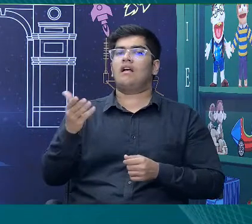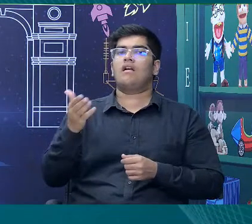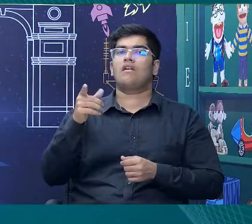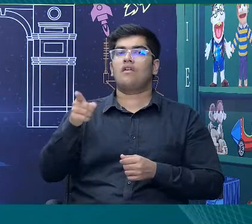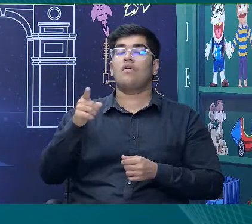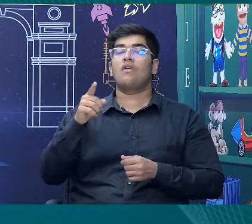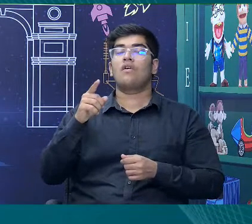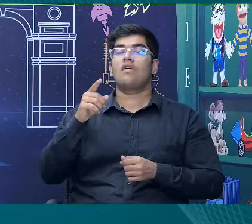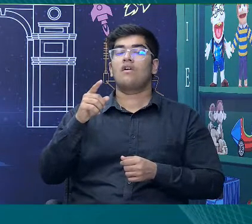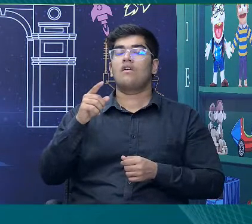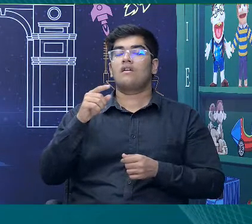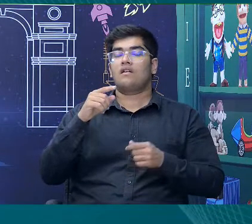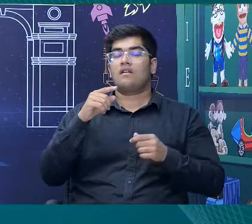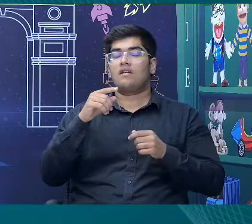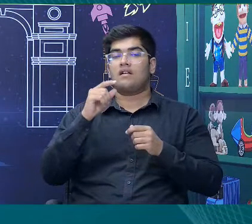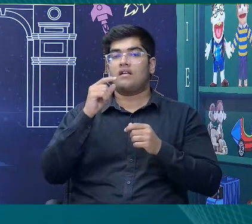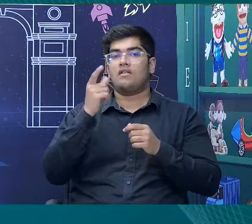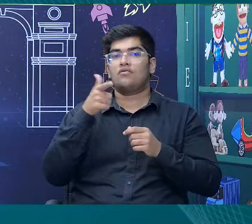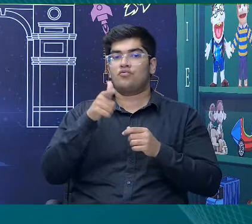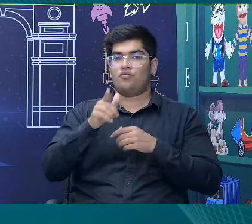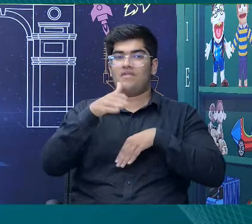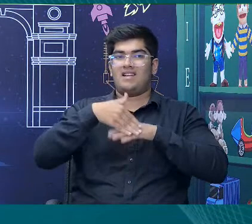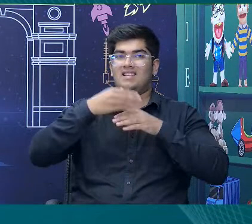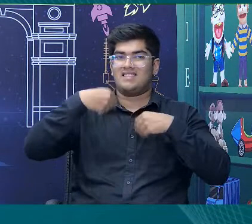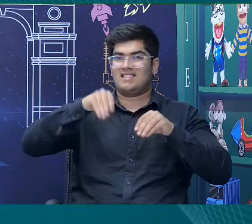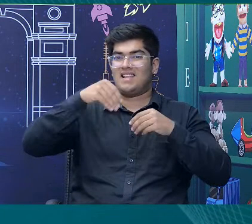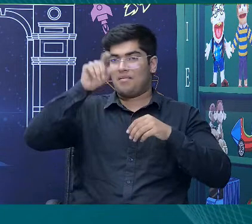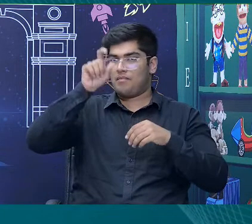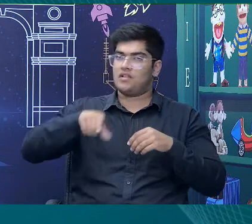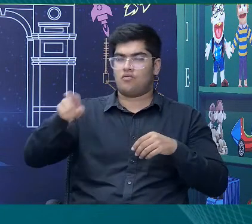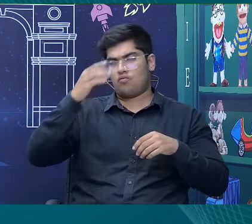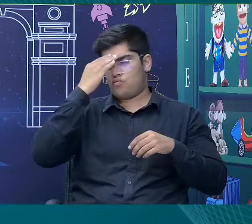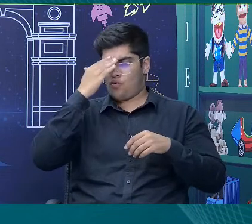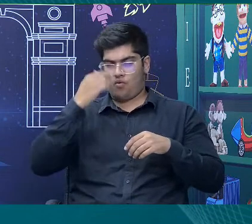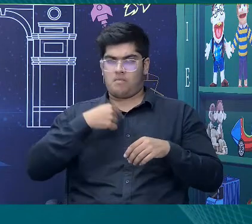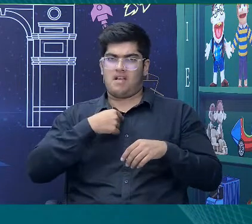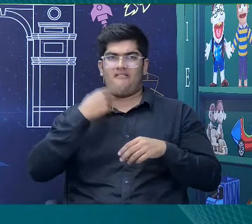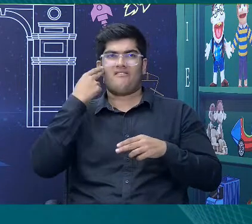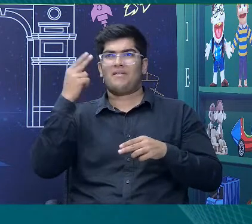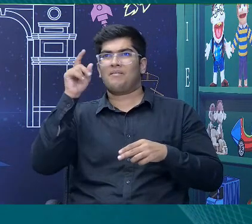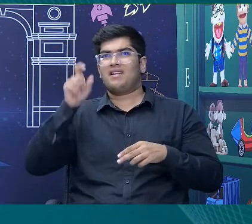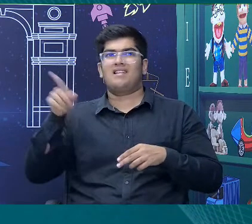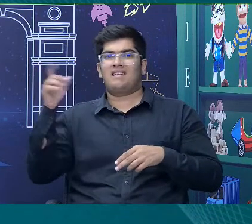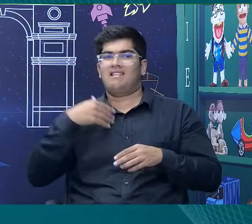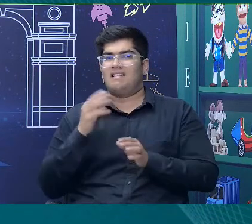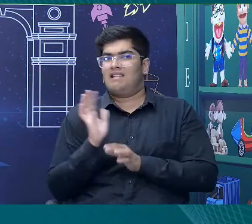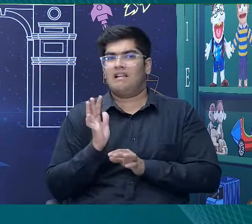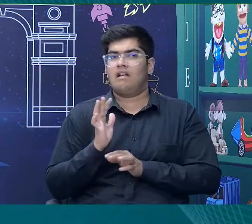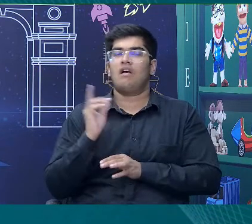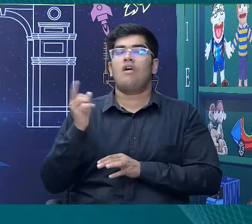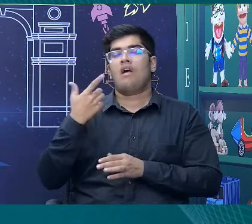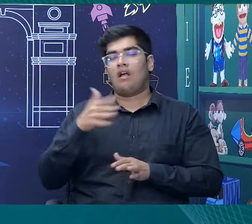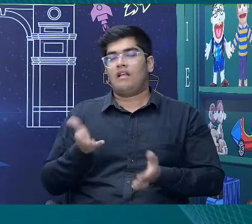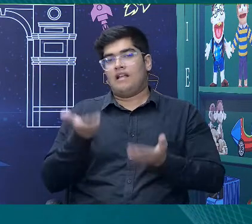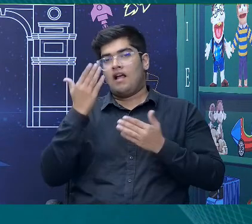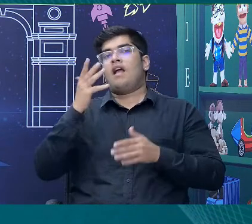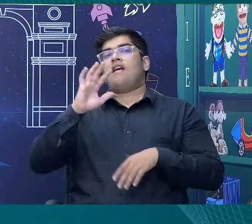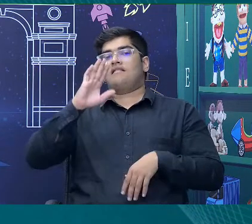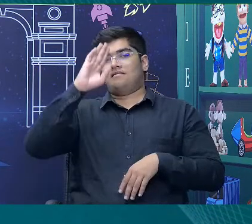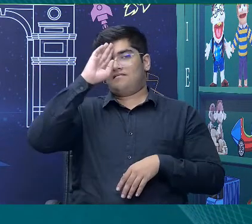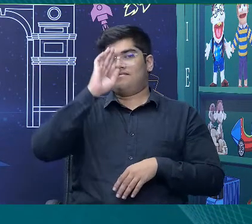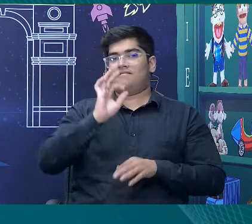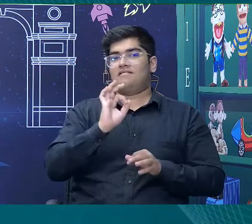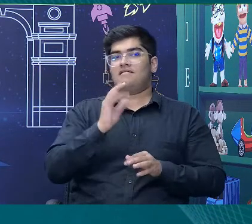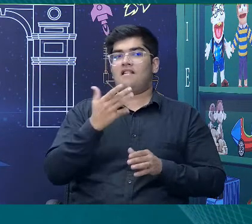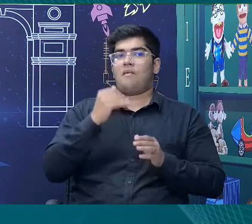the tramp knows that he's not Olaf. He knows that. But he plays along and, you know, talks to the ironmaster about how